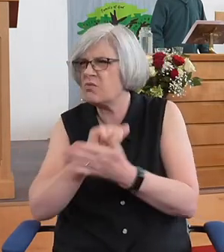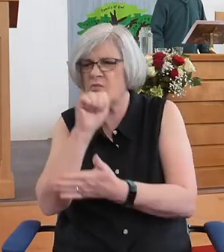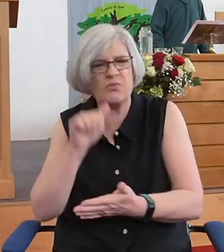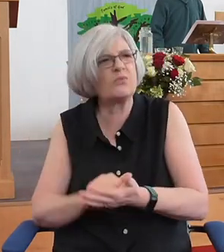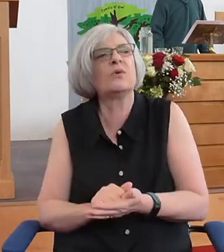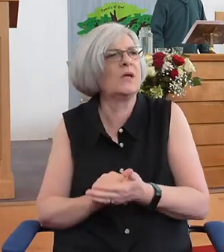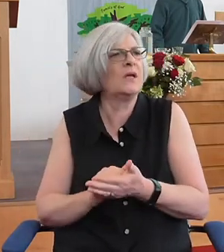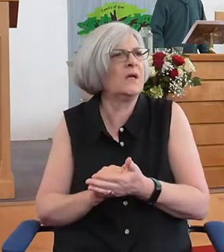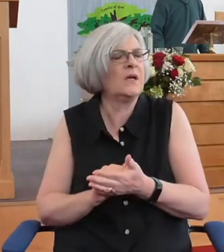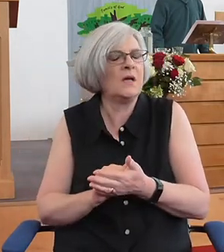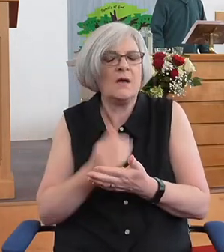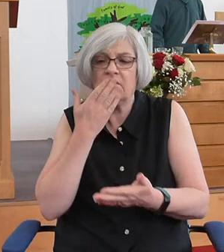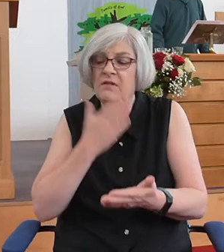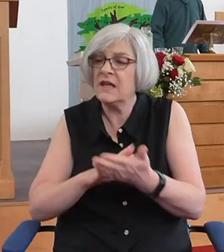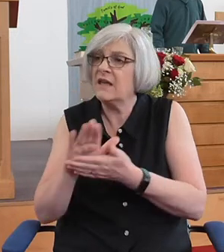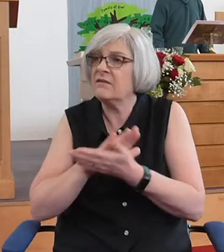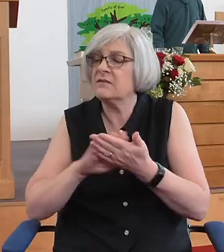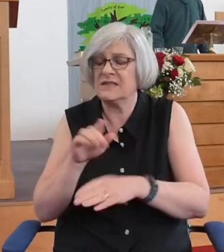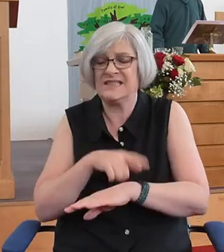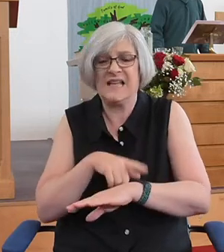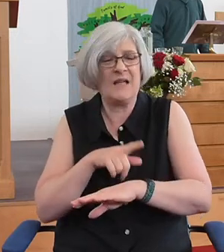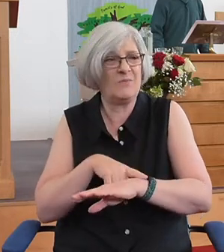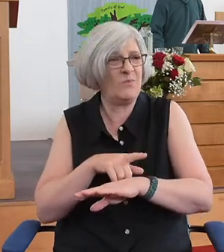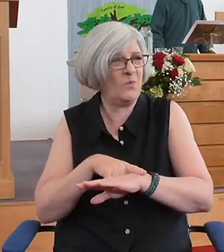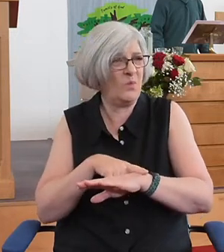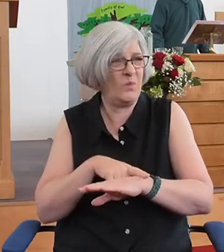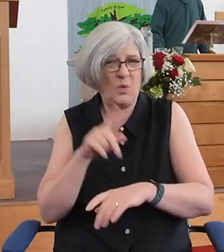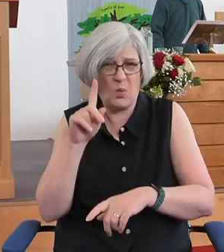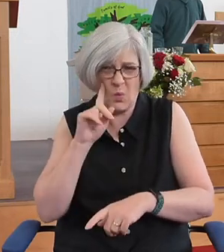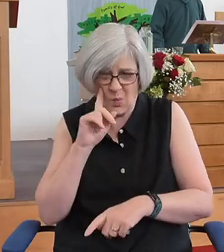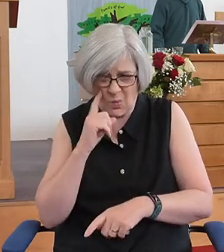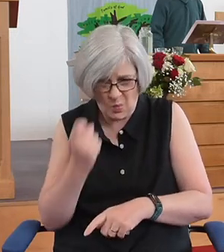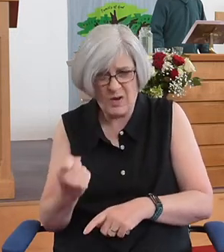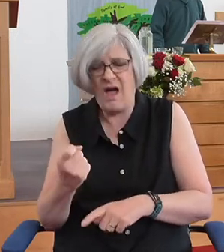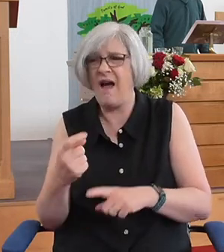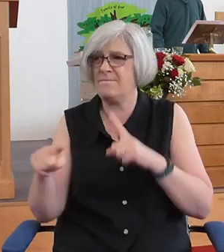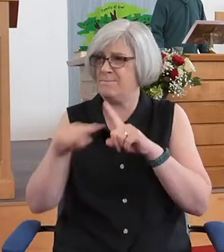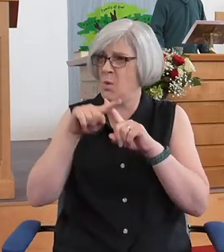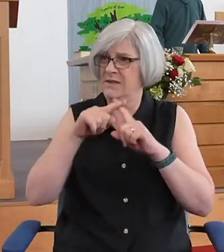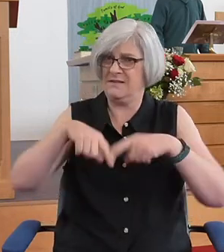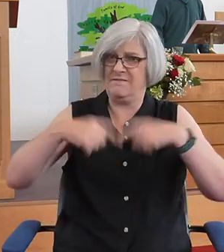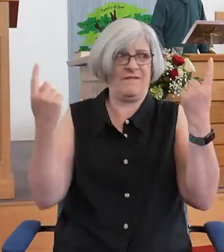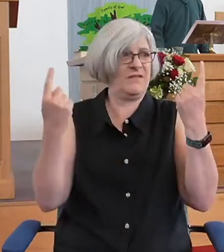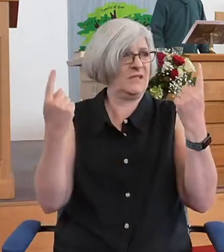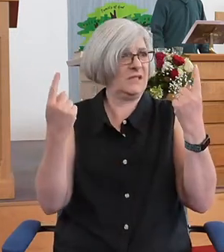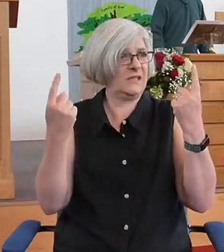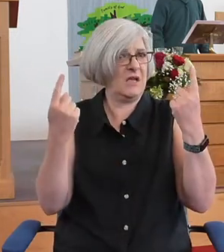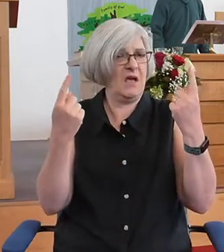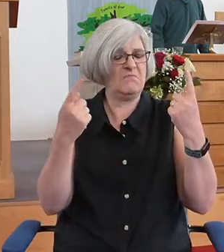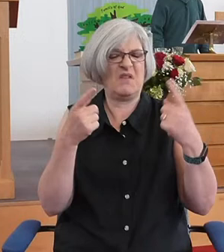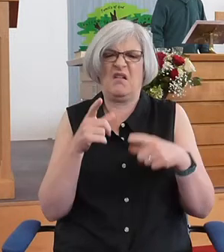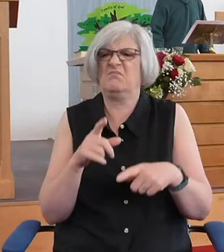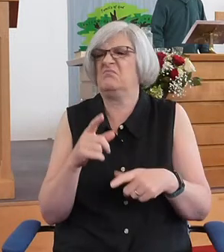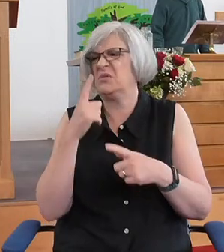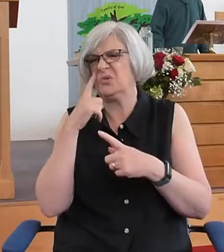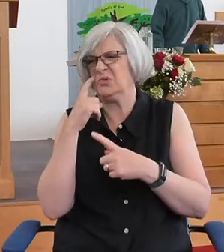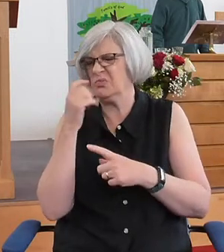Forgive us those moments when we could have made a positive difference, but chose indifference.